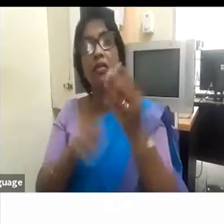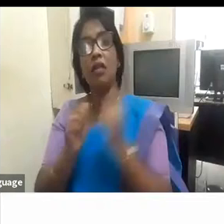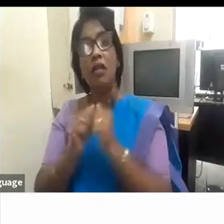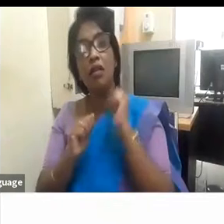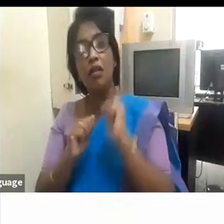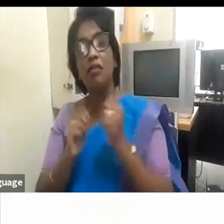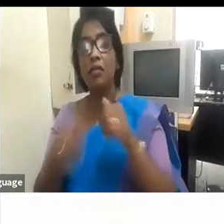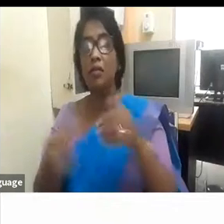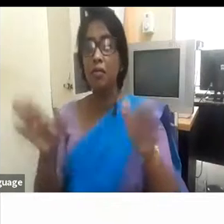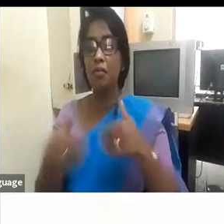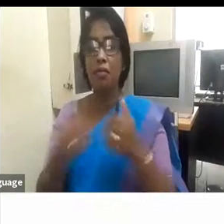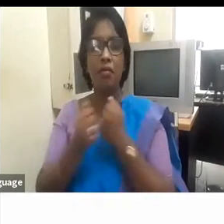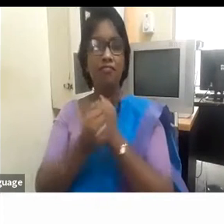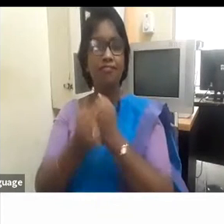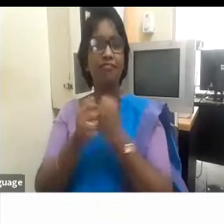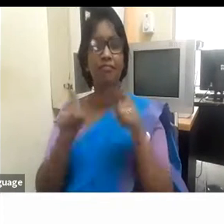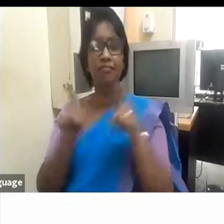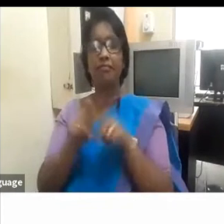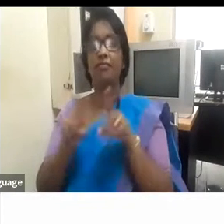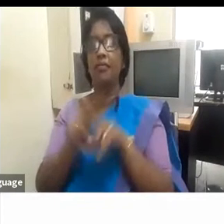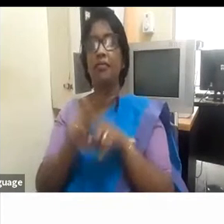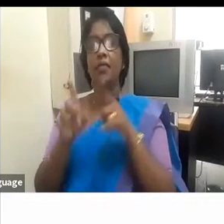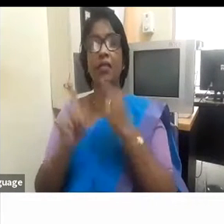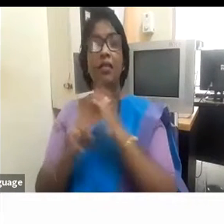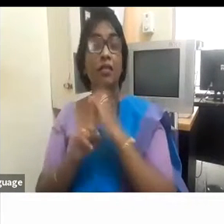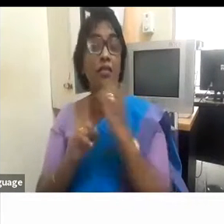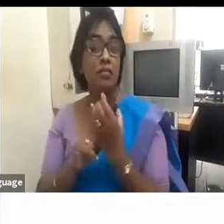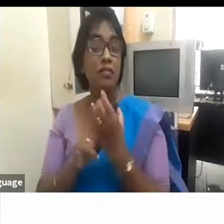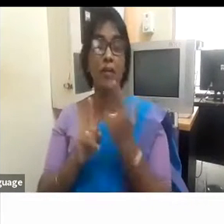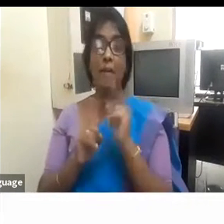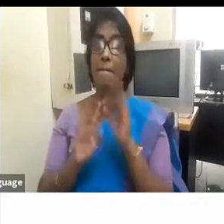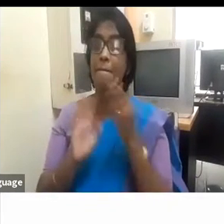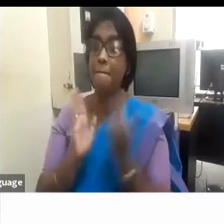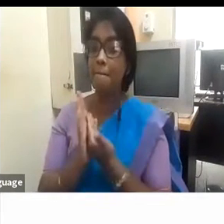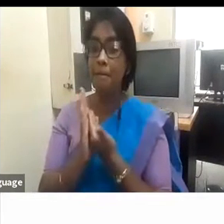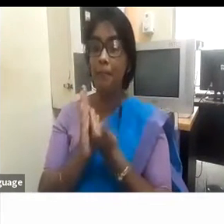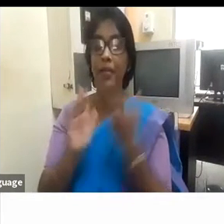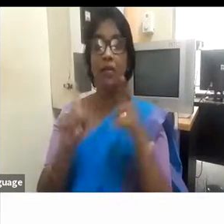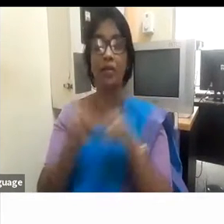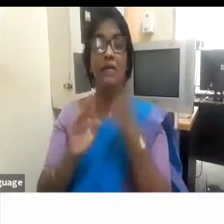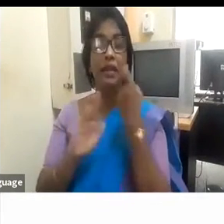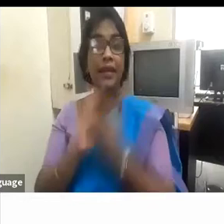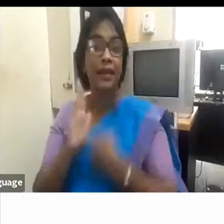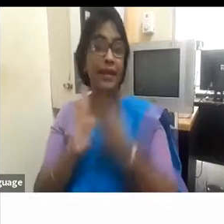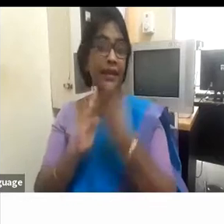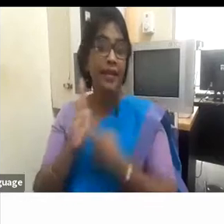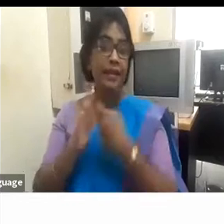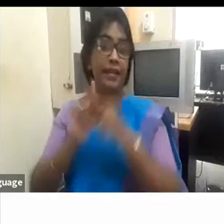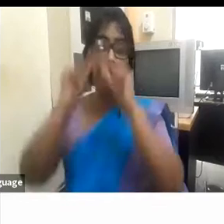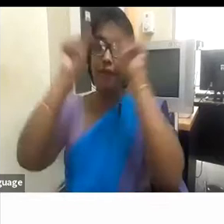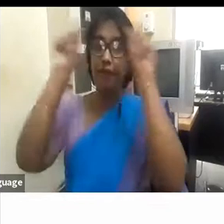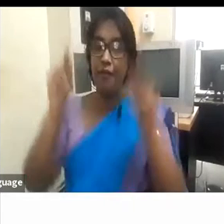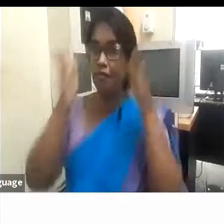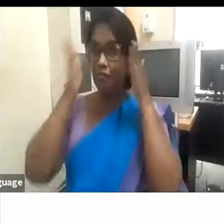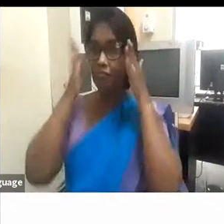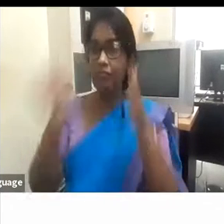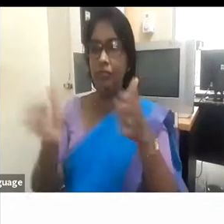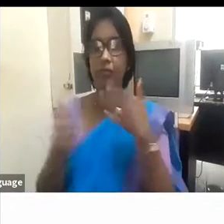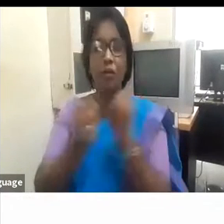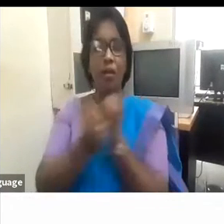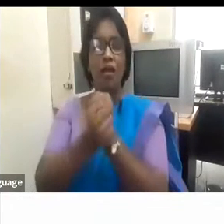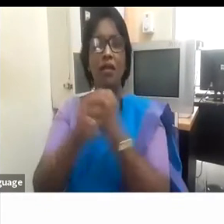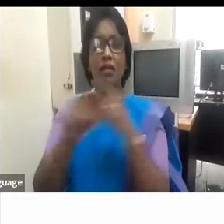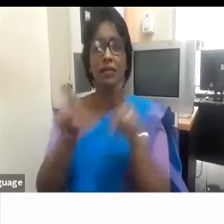said, culture, policy, legal frameworks, everything that does not necessarily support what is happening. So I think